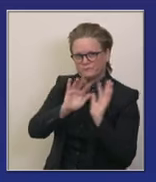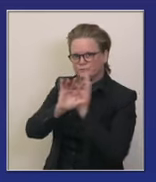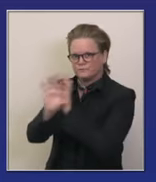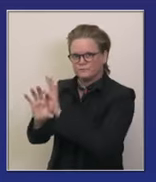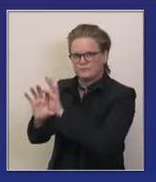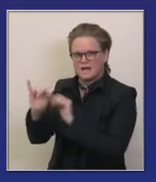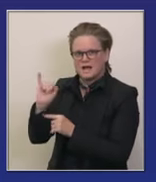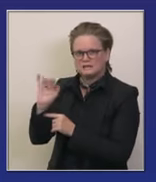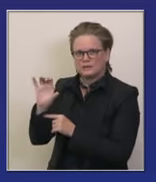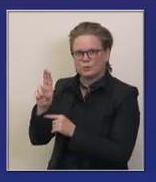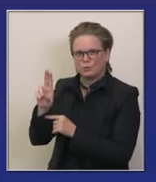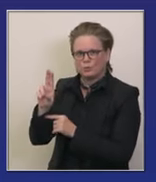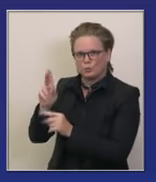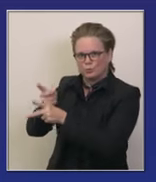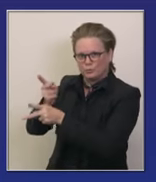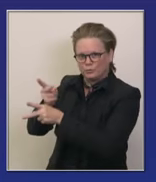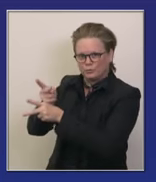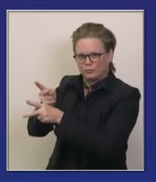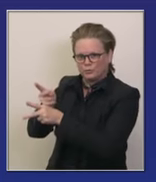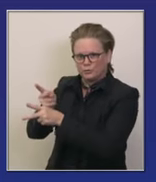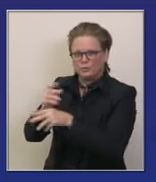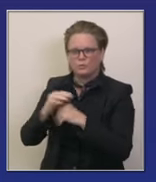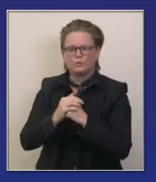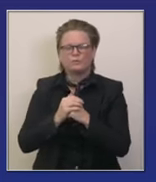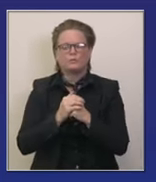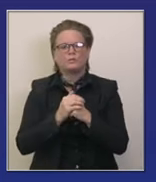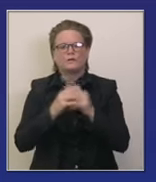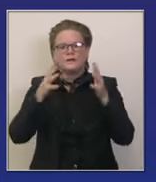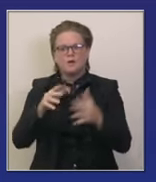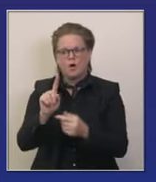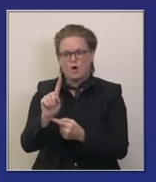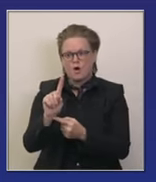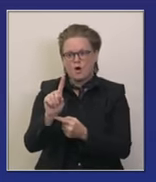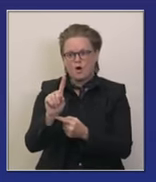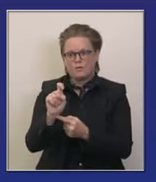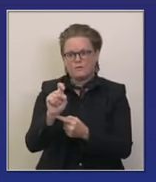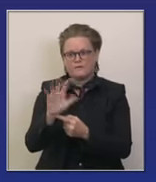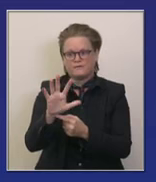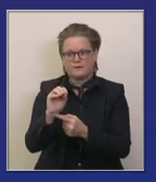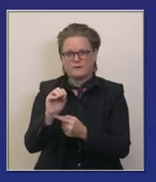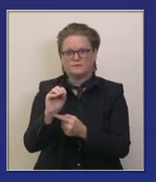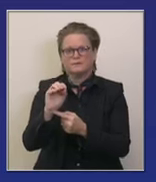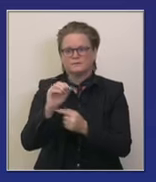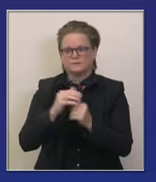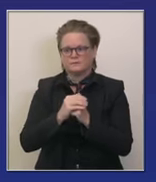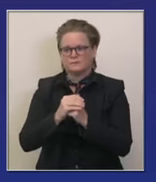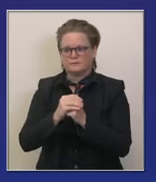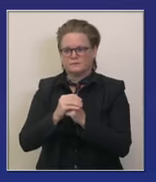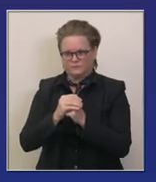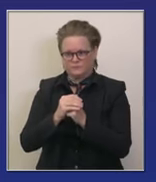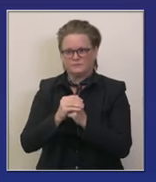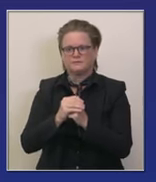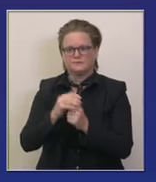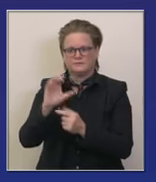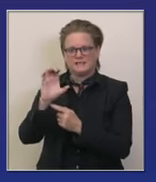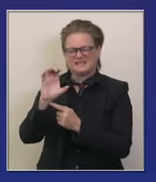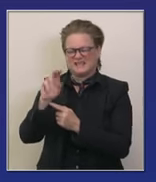CNAs to help with our skilled nursing, our SNFs, and alternative care, residential care facilities, and then 80 to